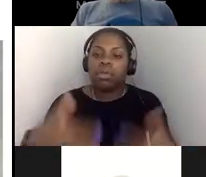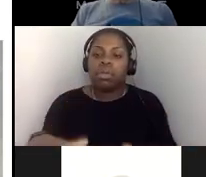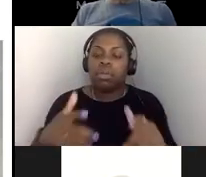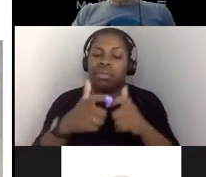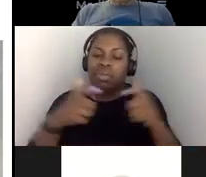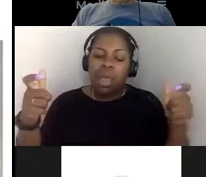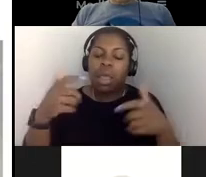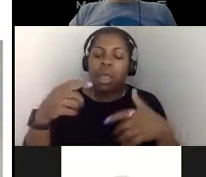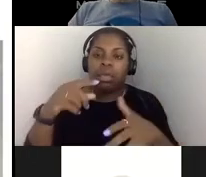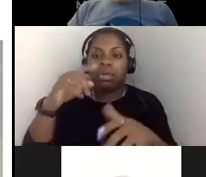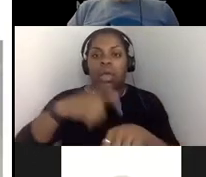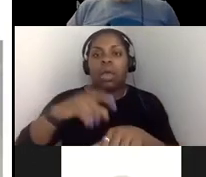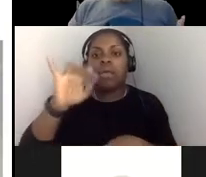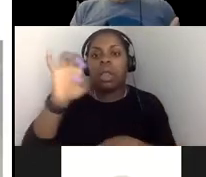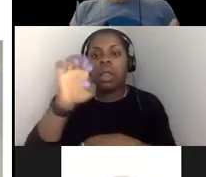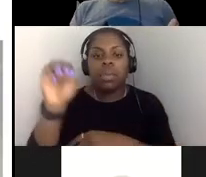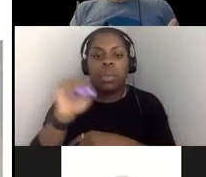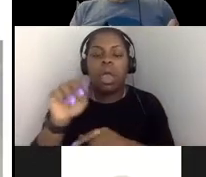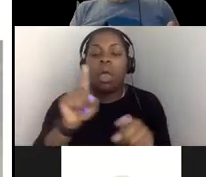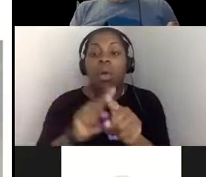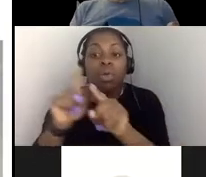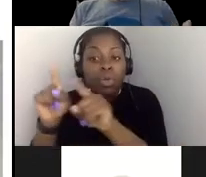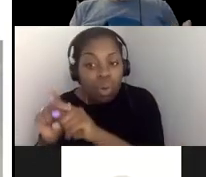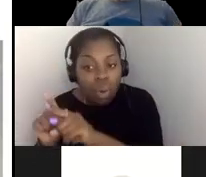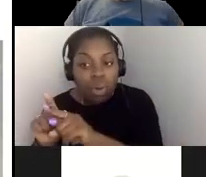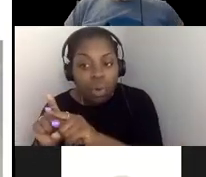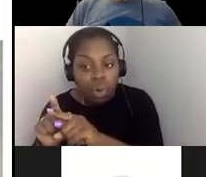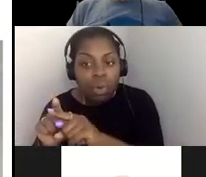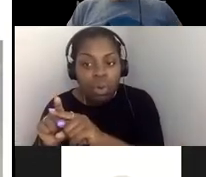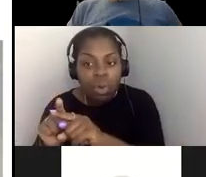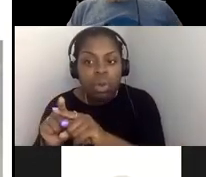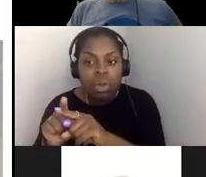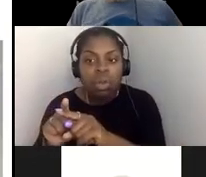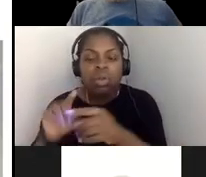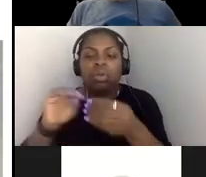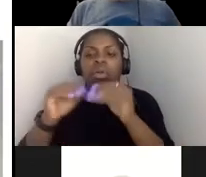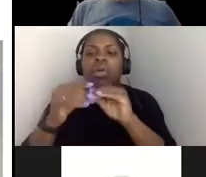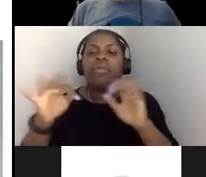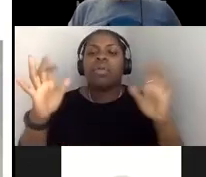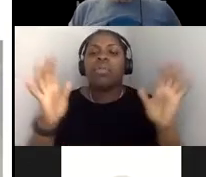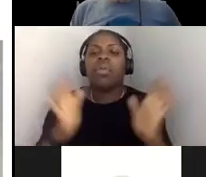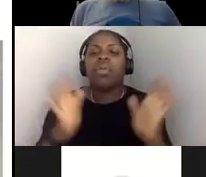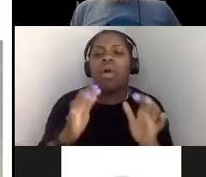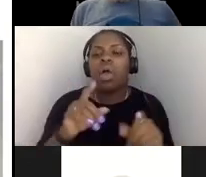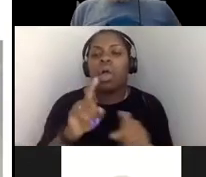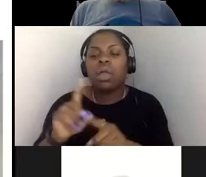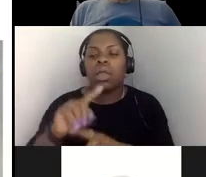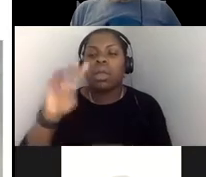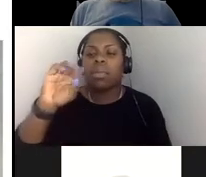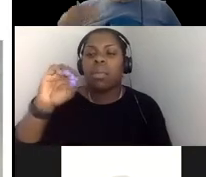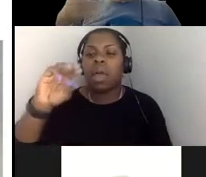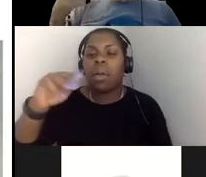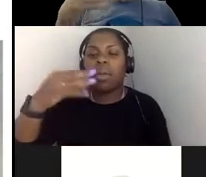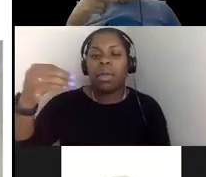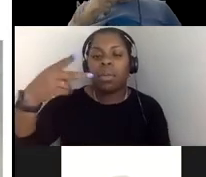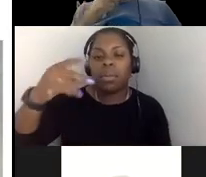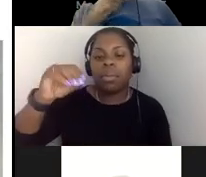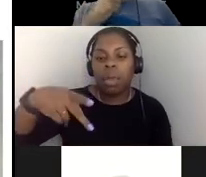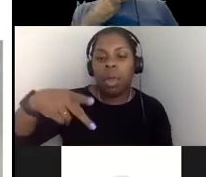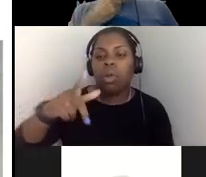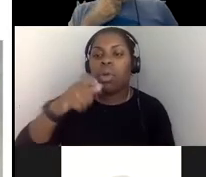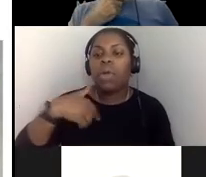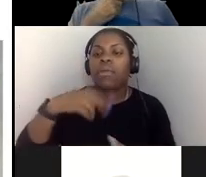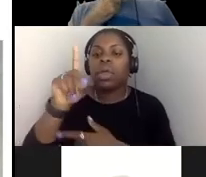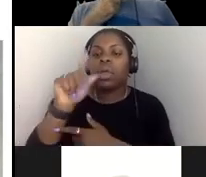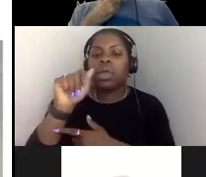electronic monitoring, as well as a number of small kind of mom and pop kind of operations. We have a